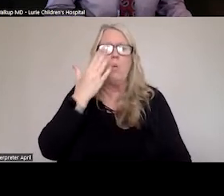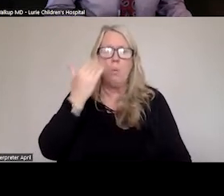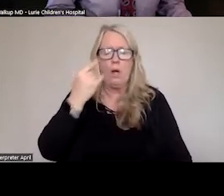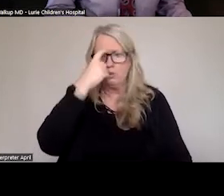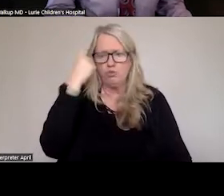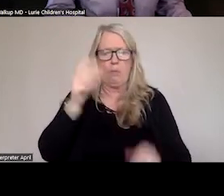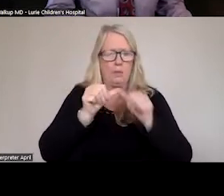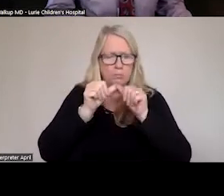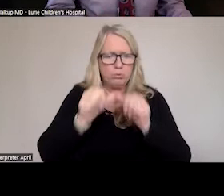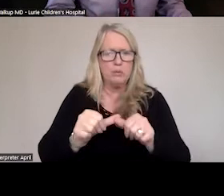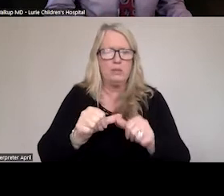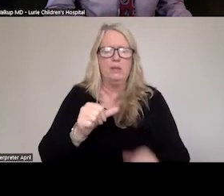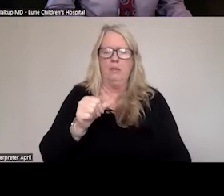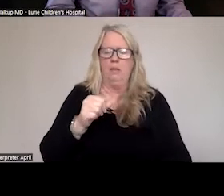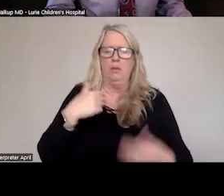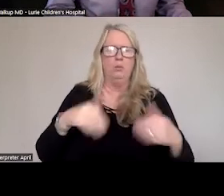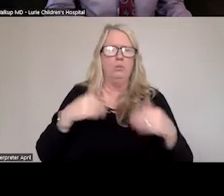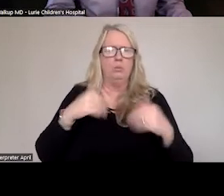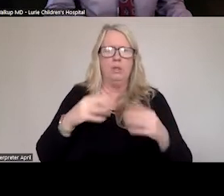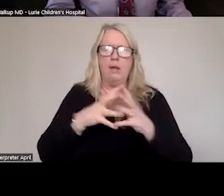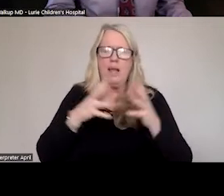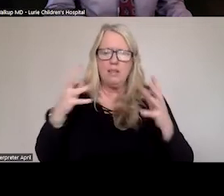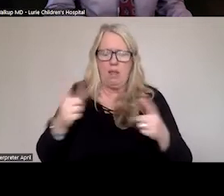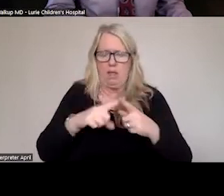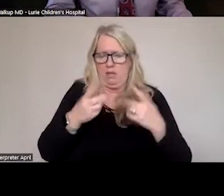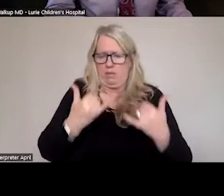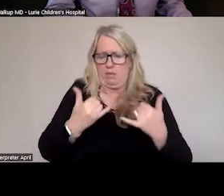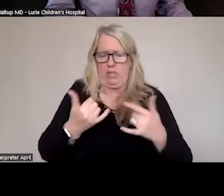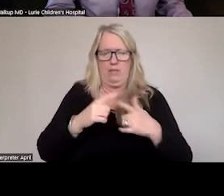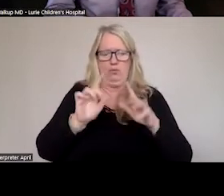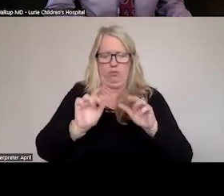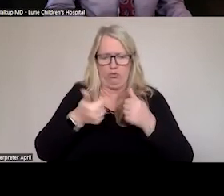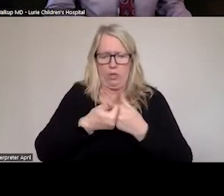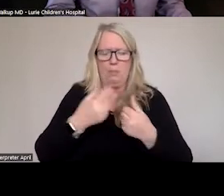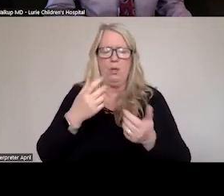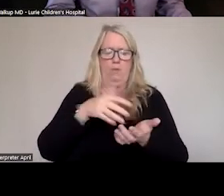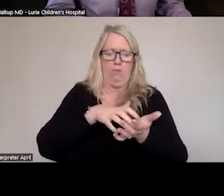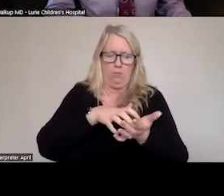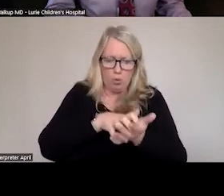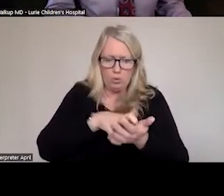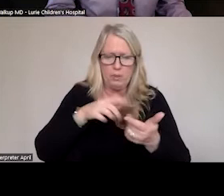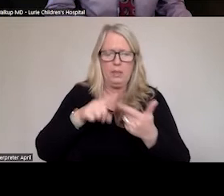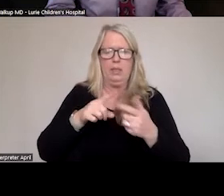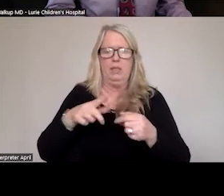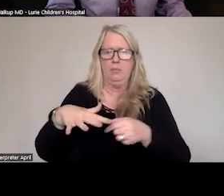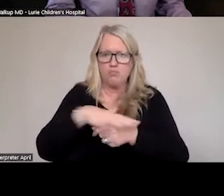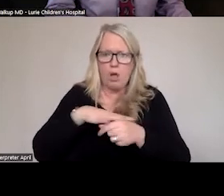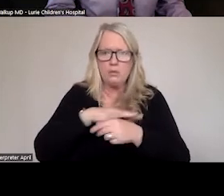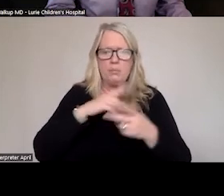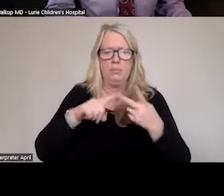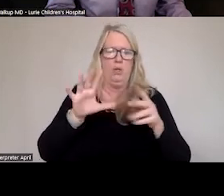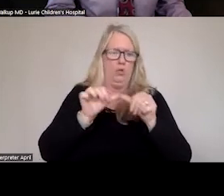persists. And a lot of it has to do with pre-existing challenges or vulnerability, proximity or